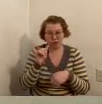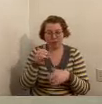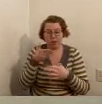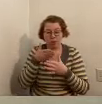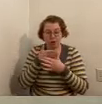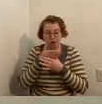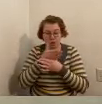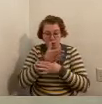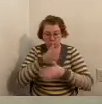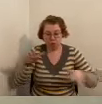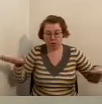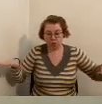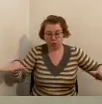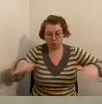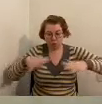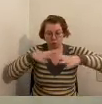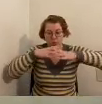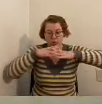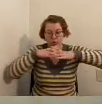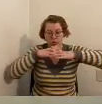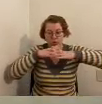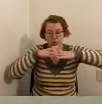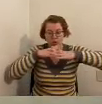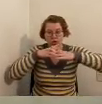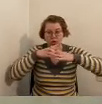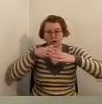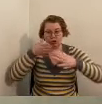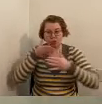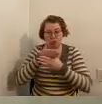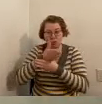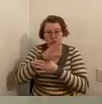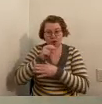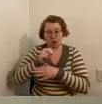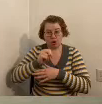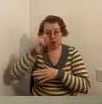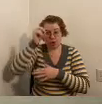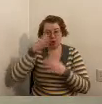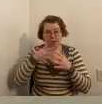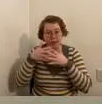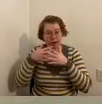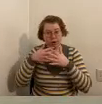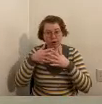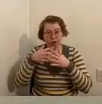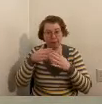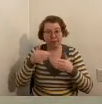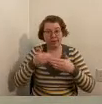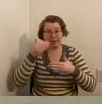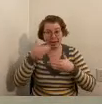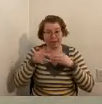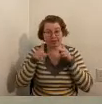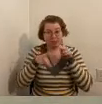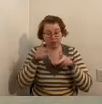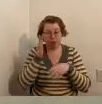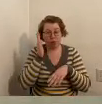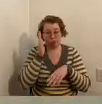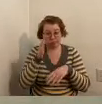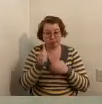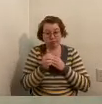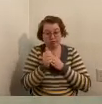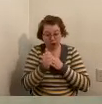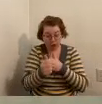and into North America. And then people followed. The early